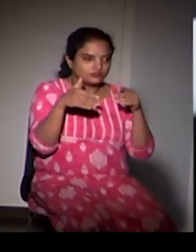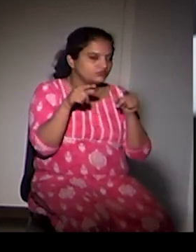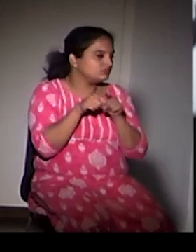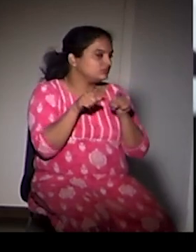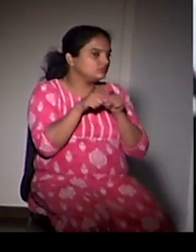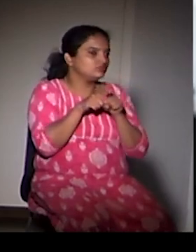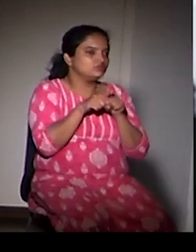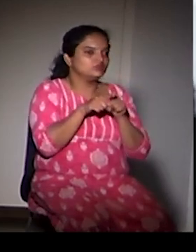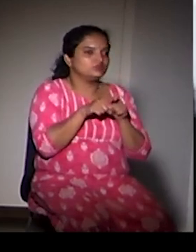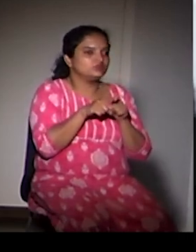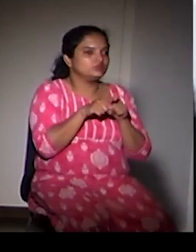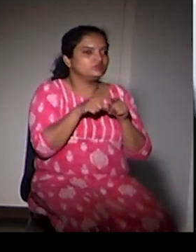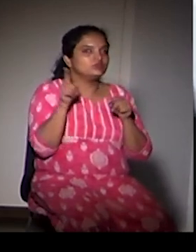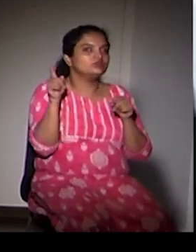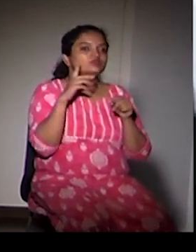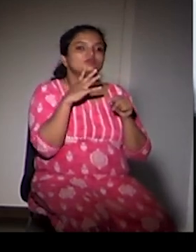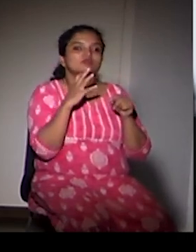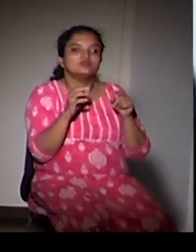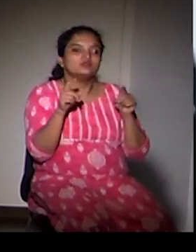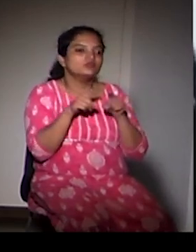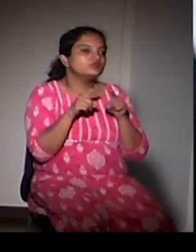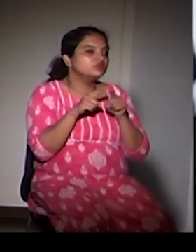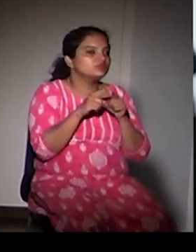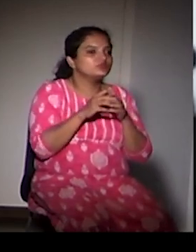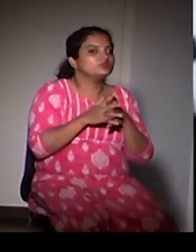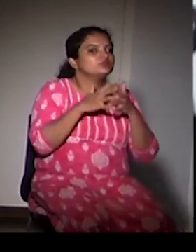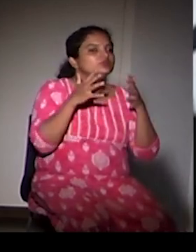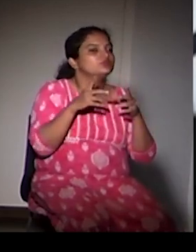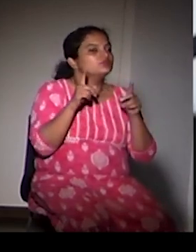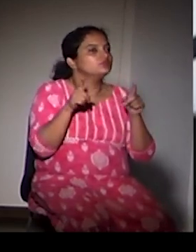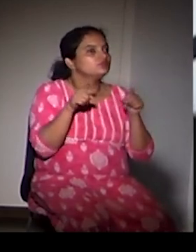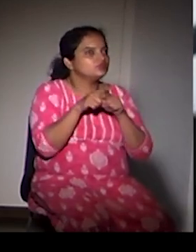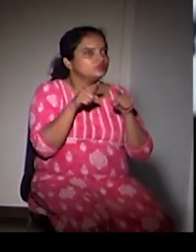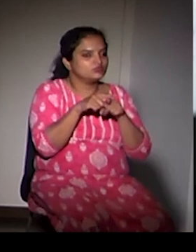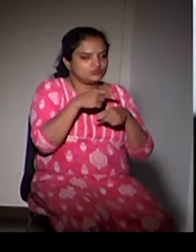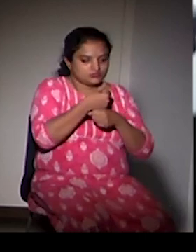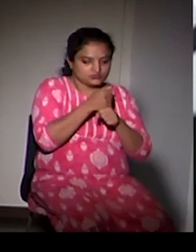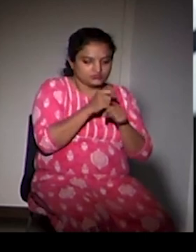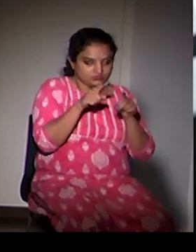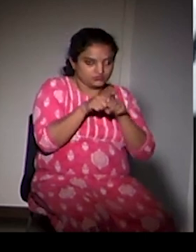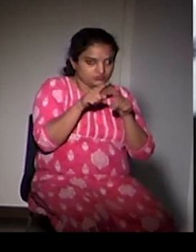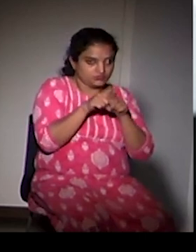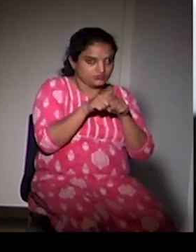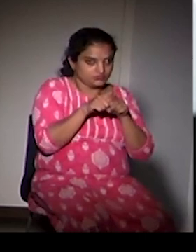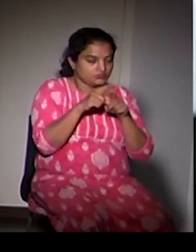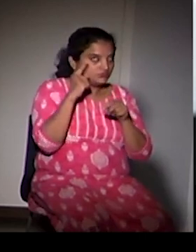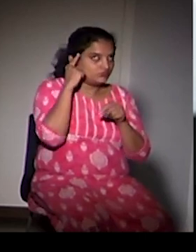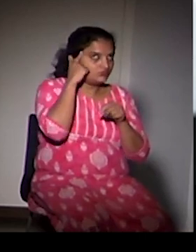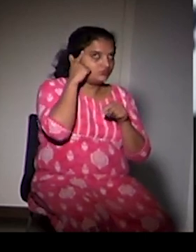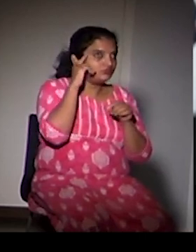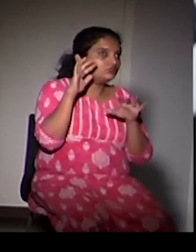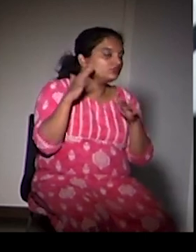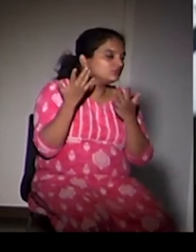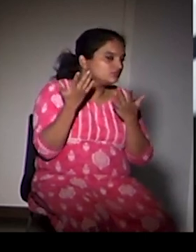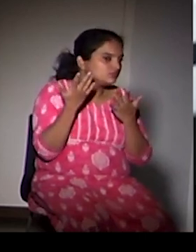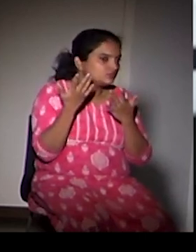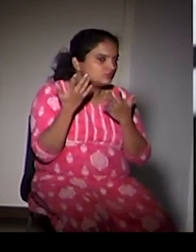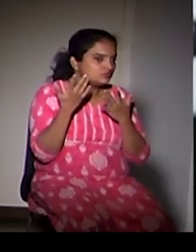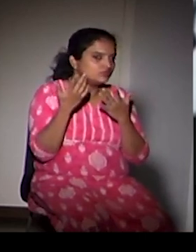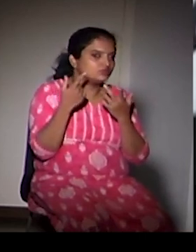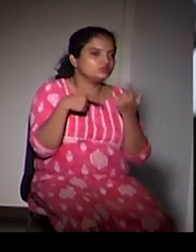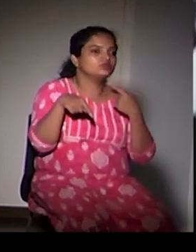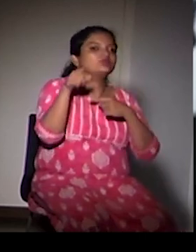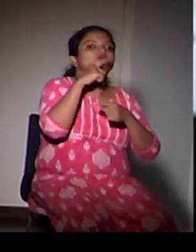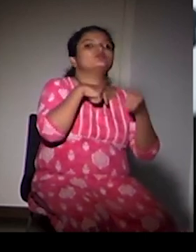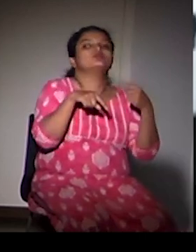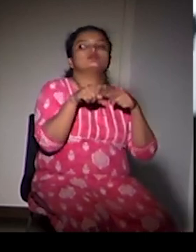facade, probably as much as anything because of cost, but also the idea with this type of building that